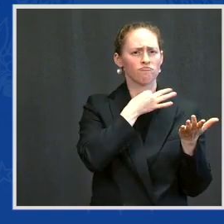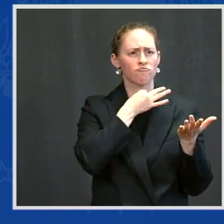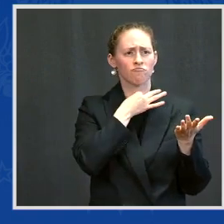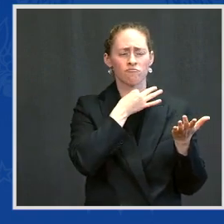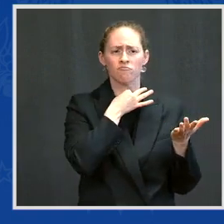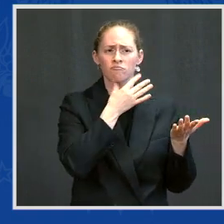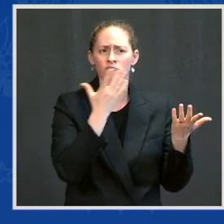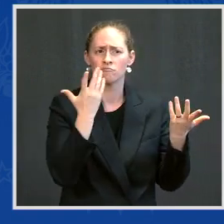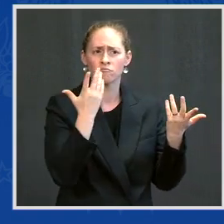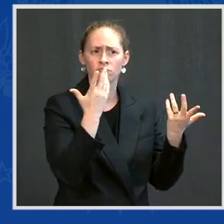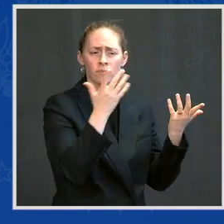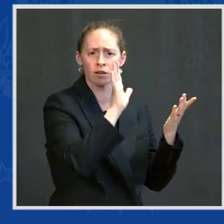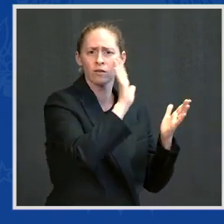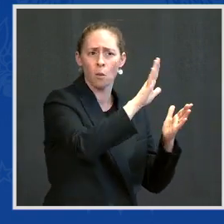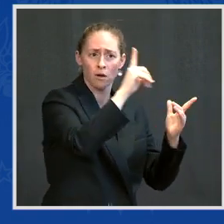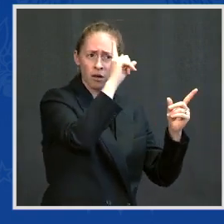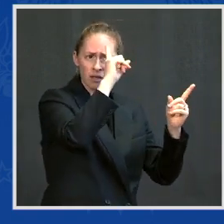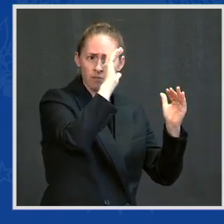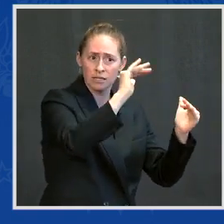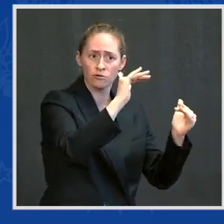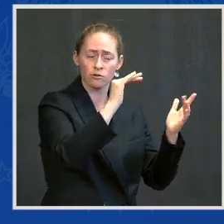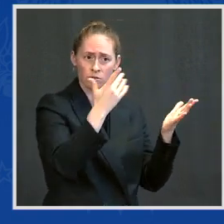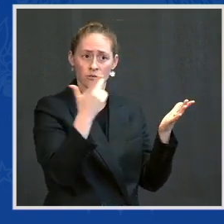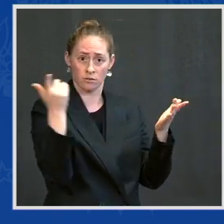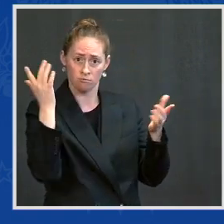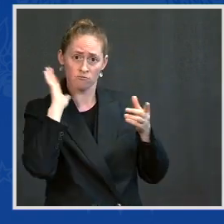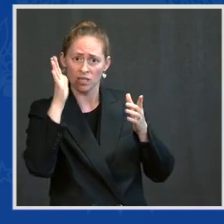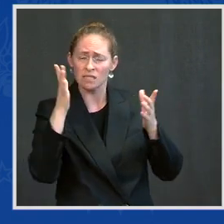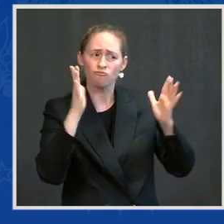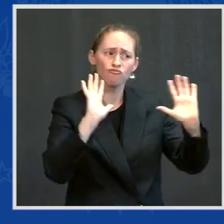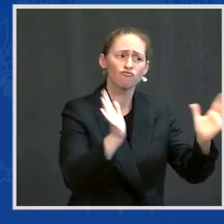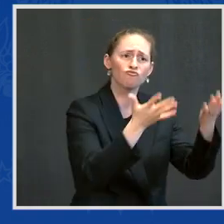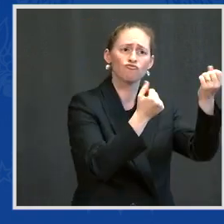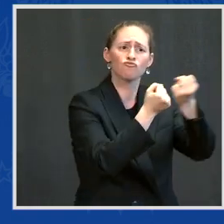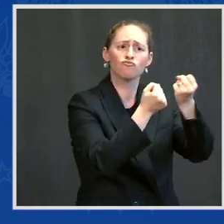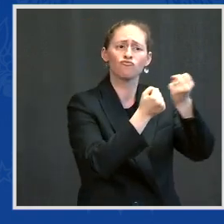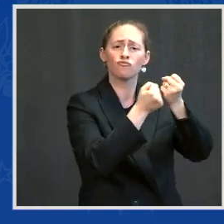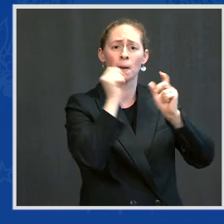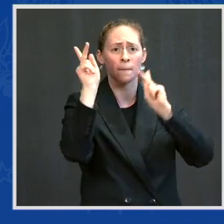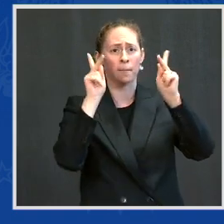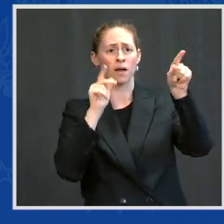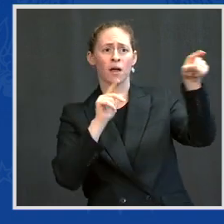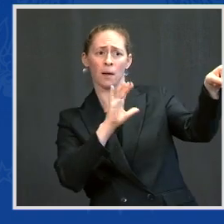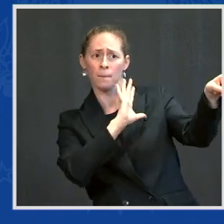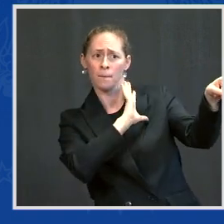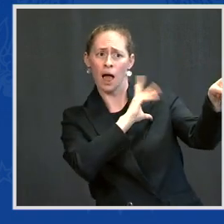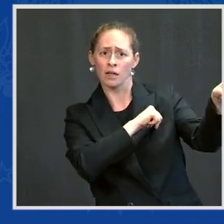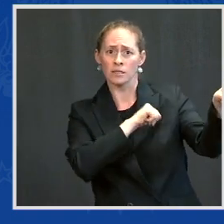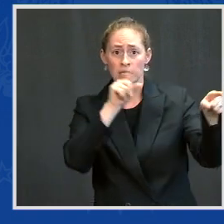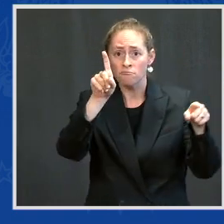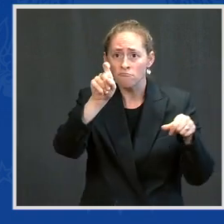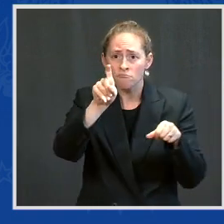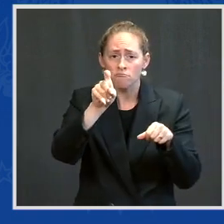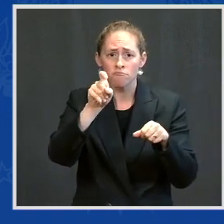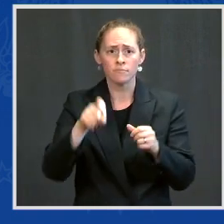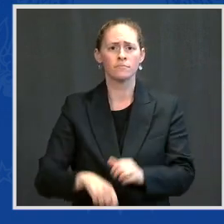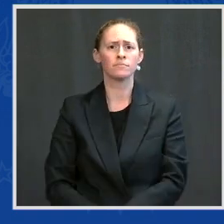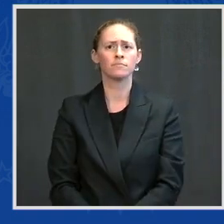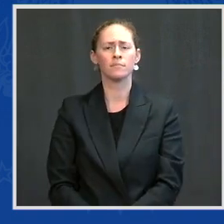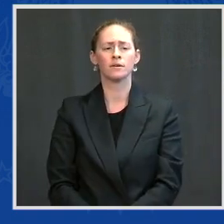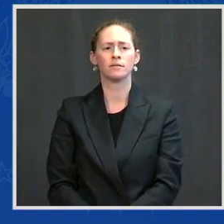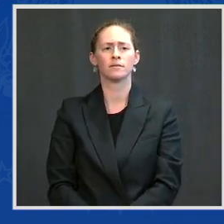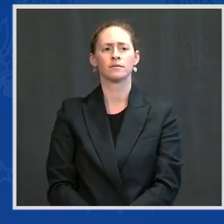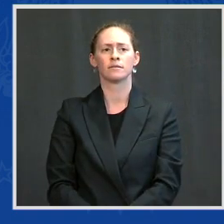the Palestinian people in some way? And if so, did you convey that to him in your conversations? One of the reasons why we're able to get